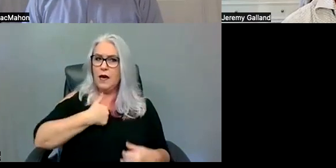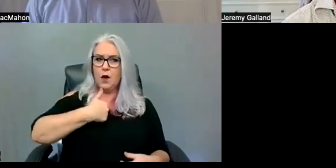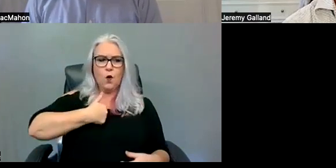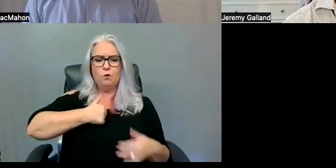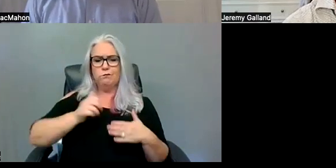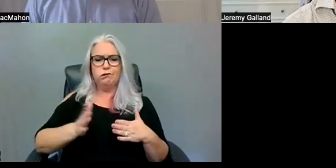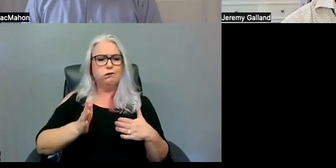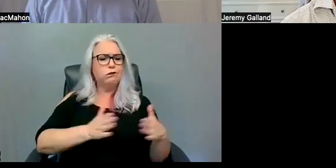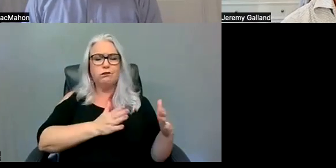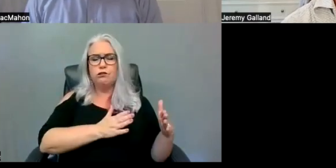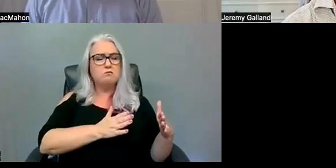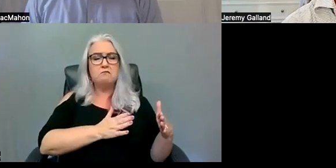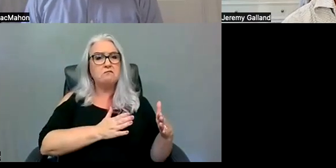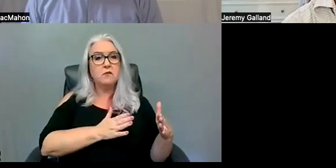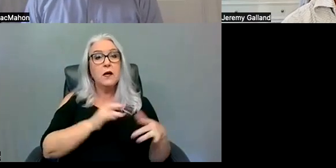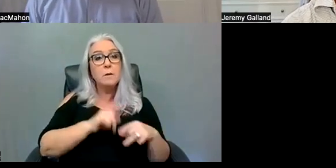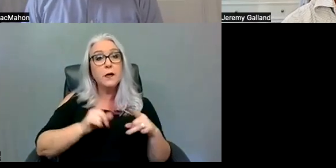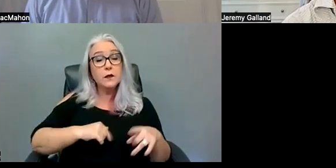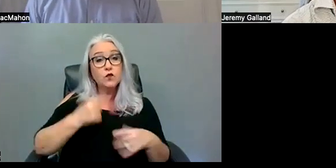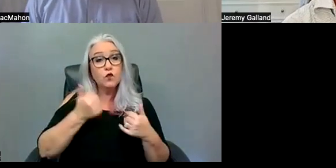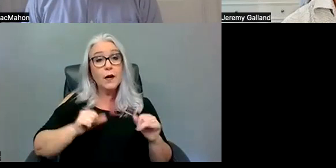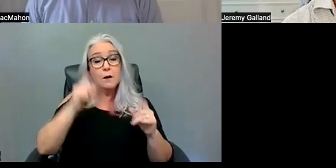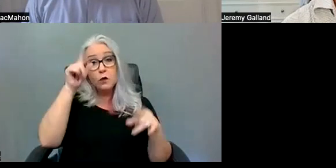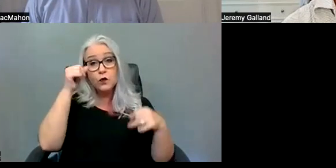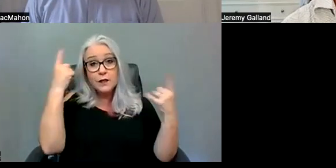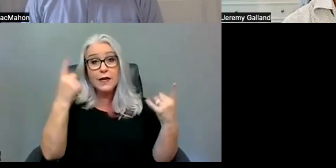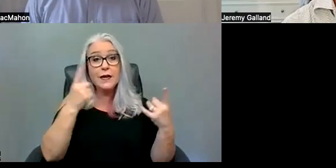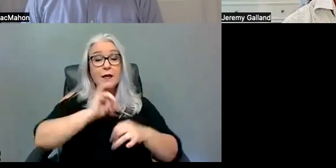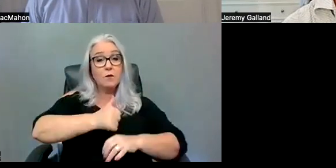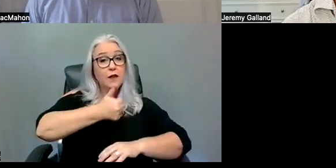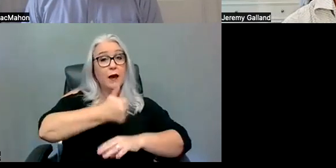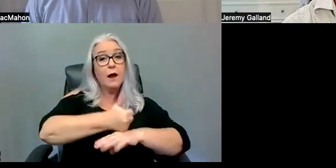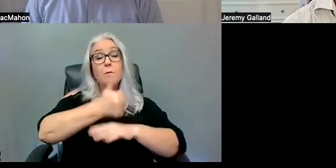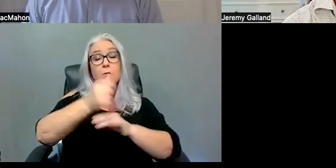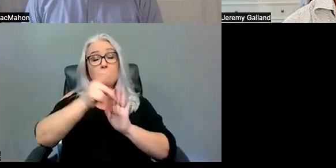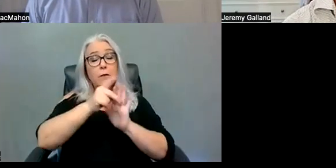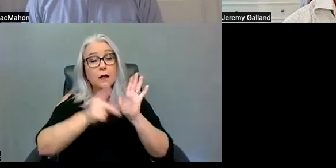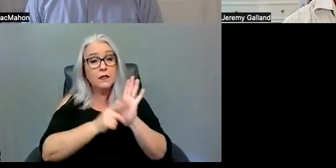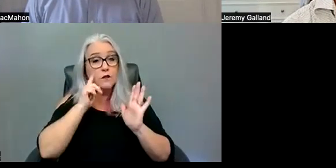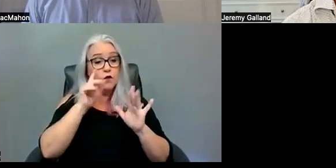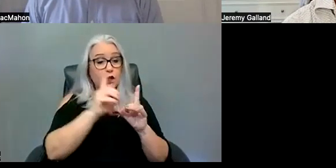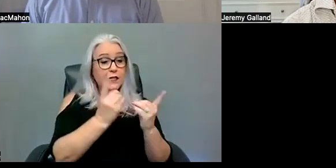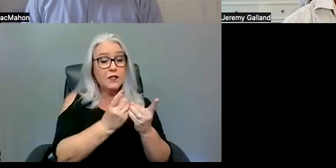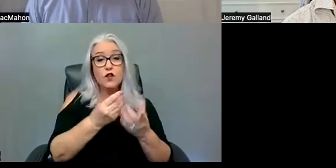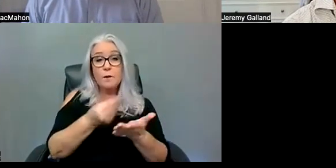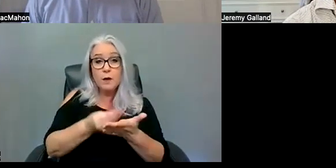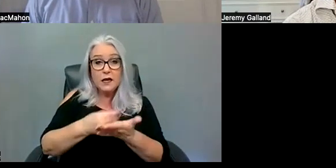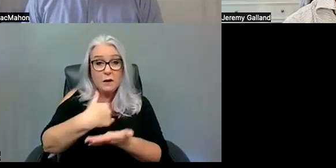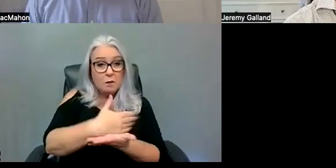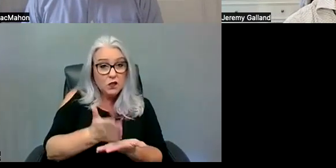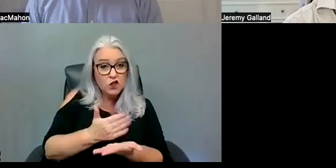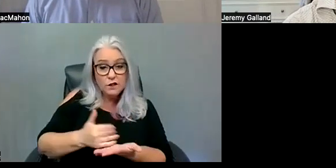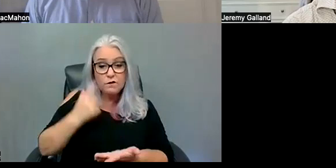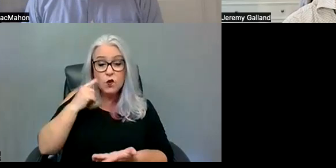try to come up and craft a way to have policies for the district, budget for the district that can meet